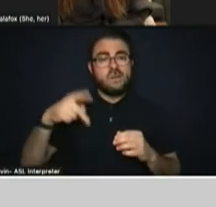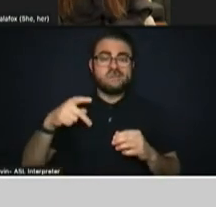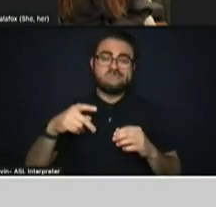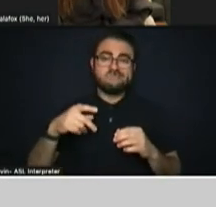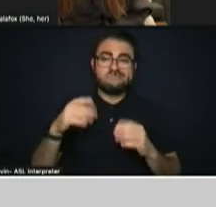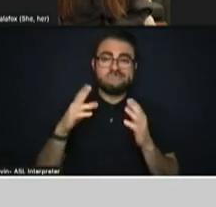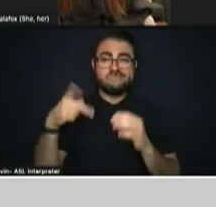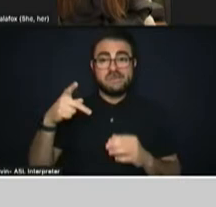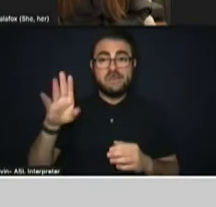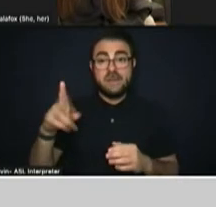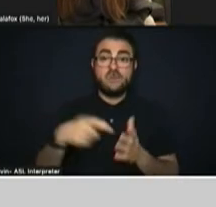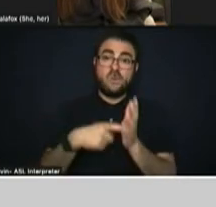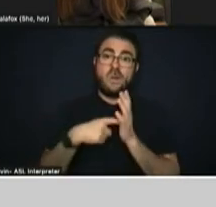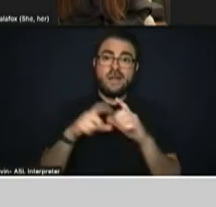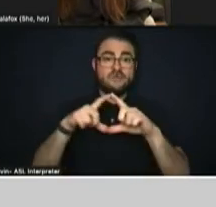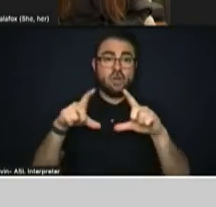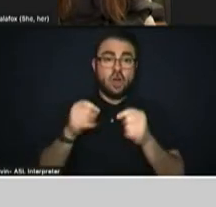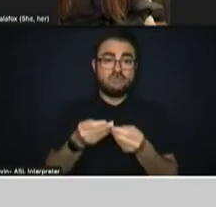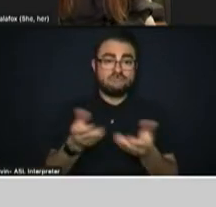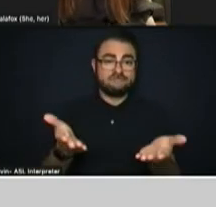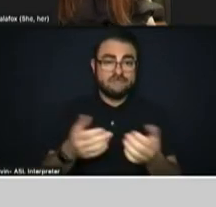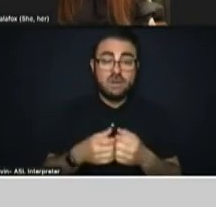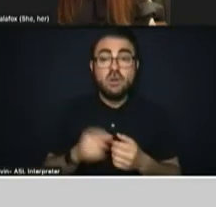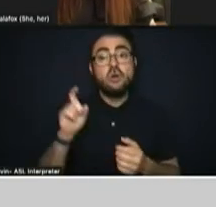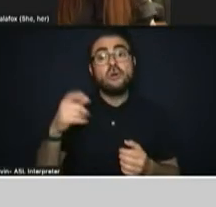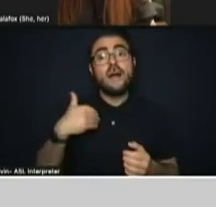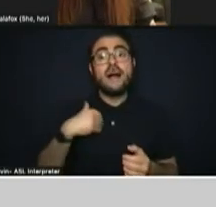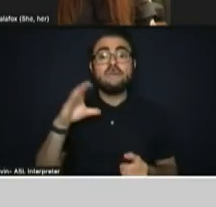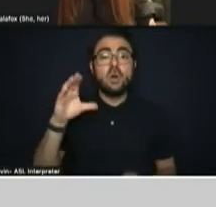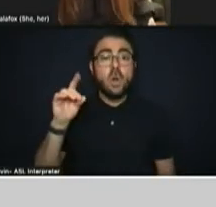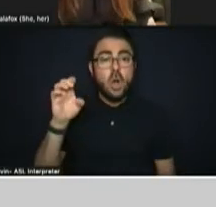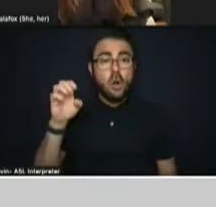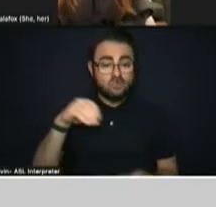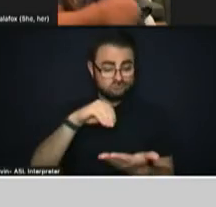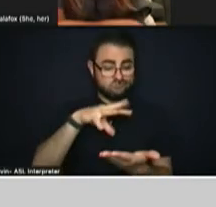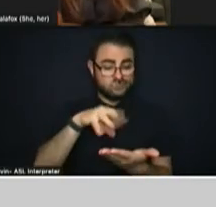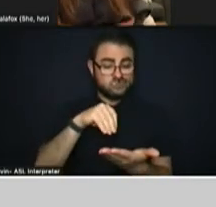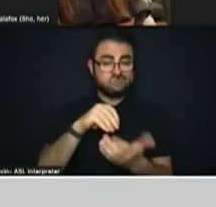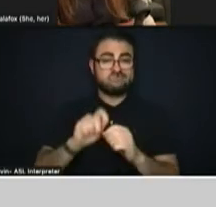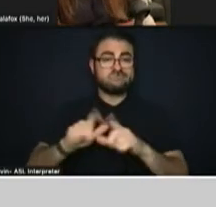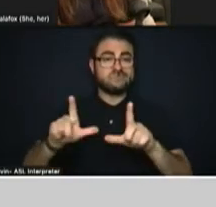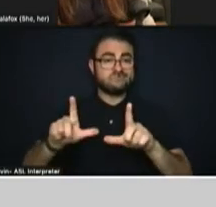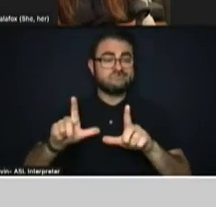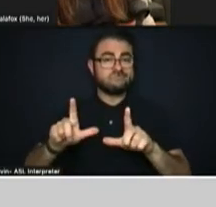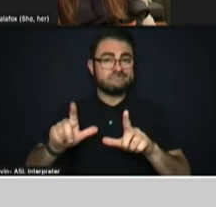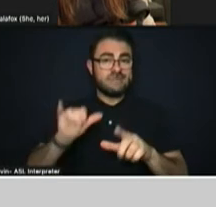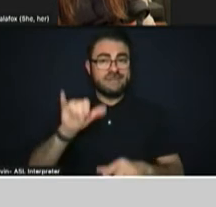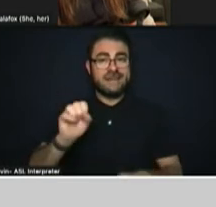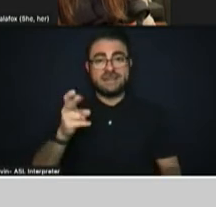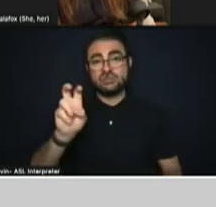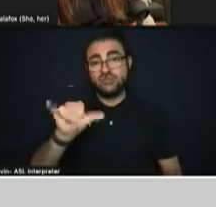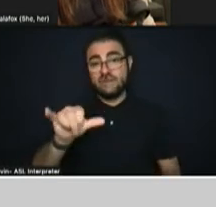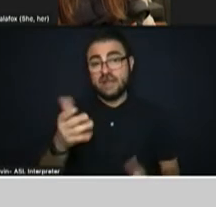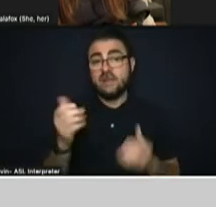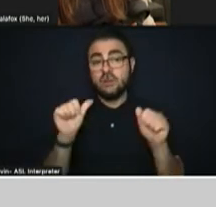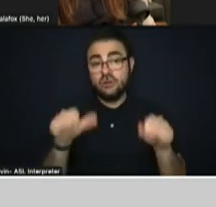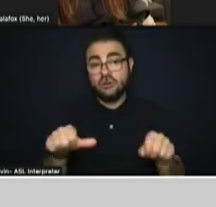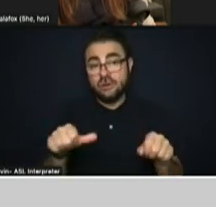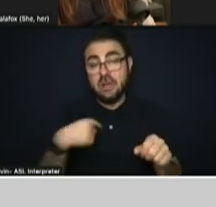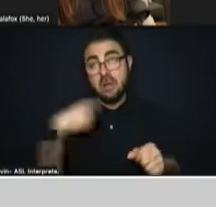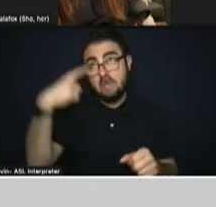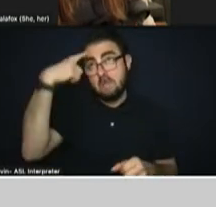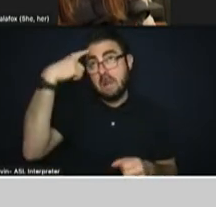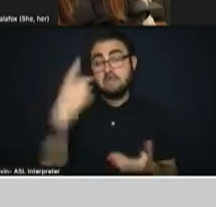know if they pass, you could have a code on there where they just take a picture and that's the survey from their phone. That's what I was